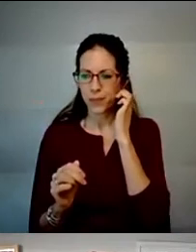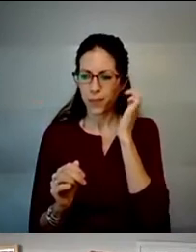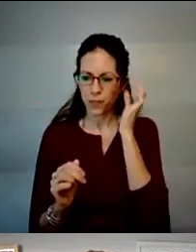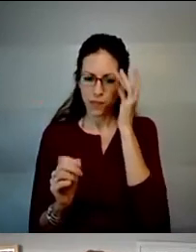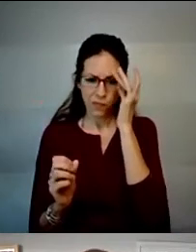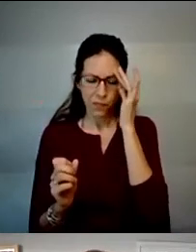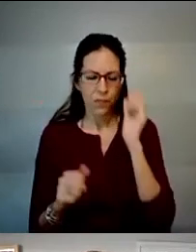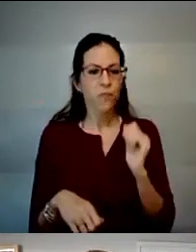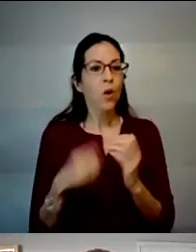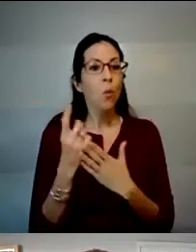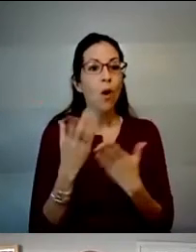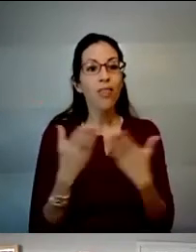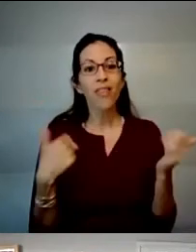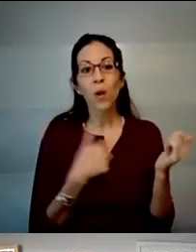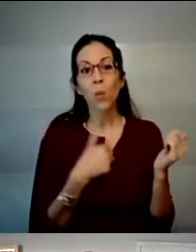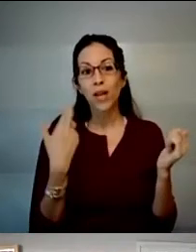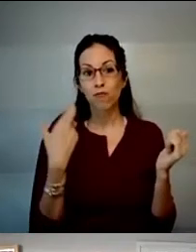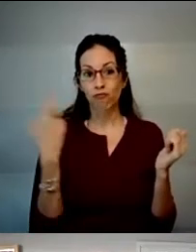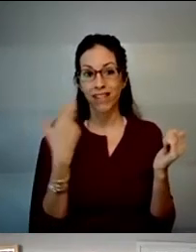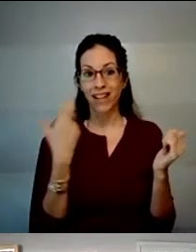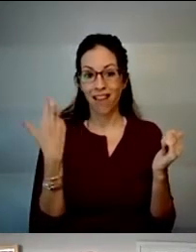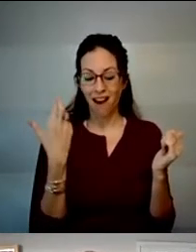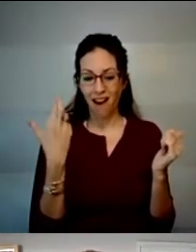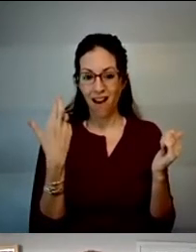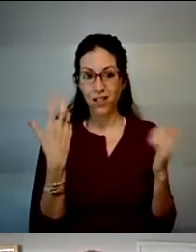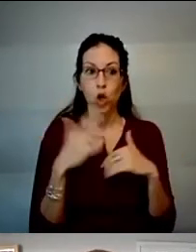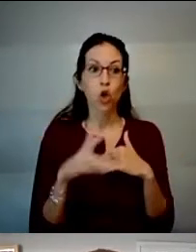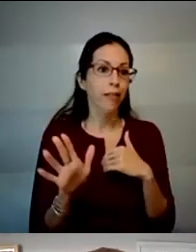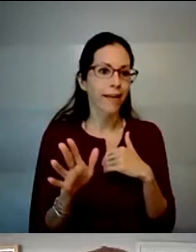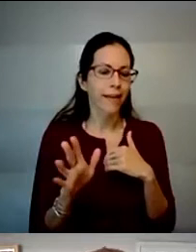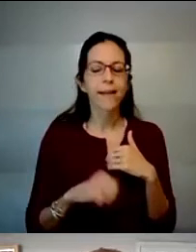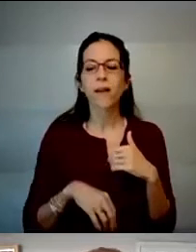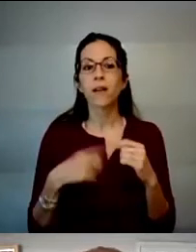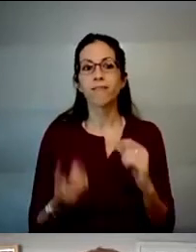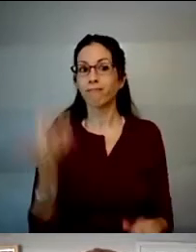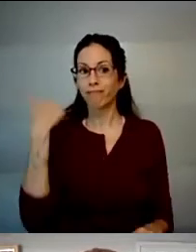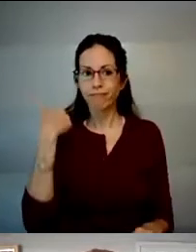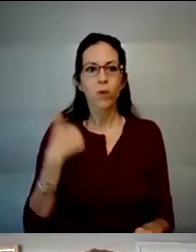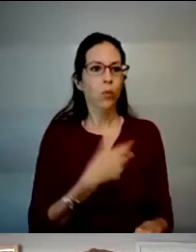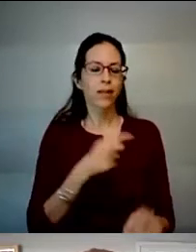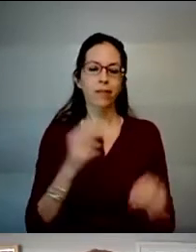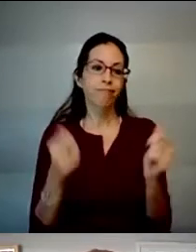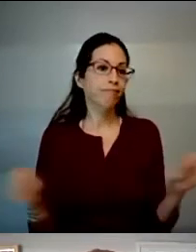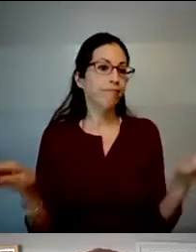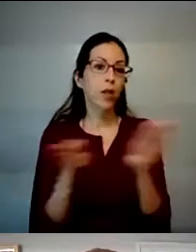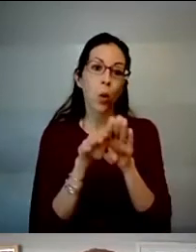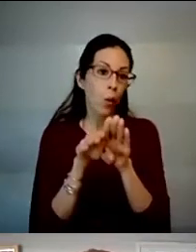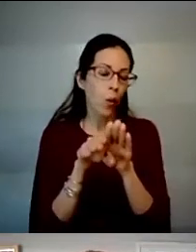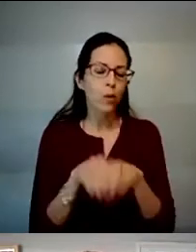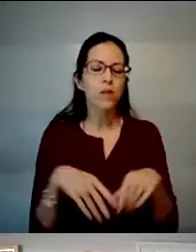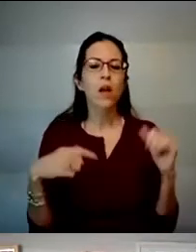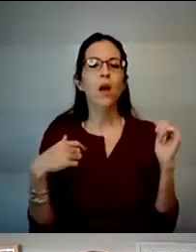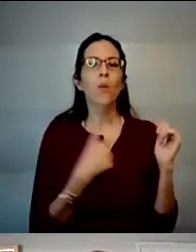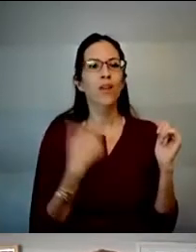on, you know, when we kind of closed our doors, you know, oftentimes much of our bandwidth